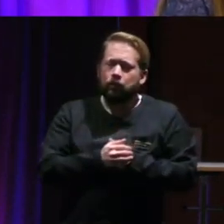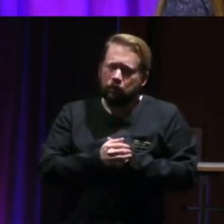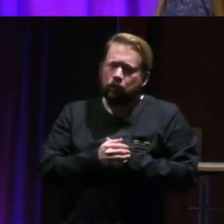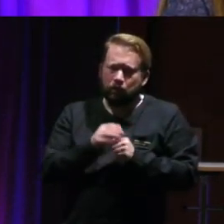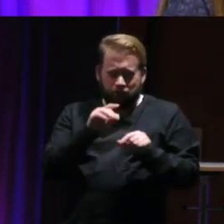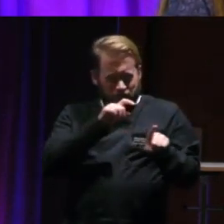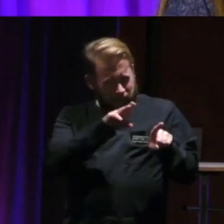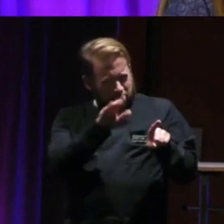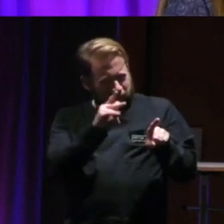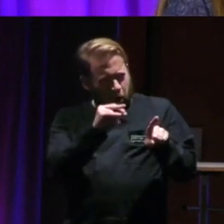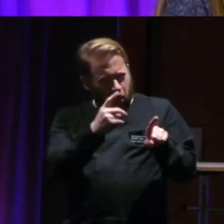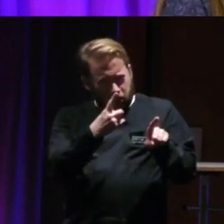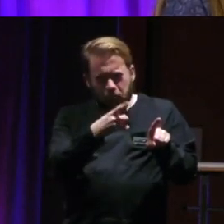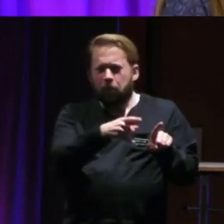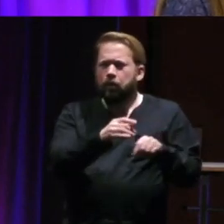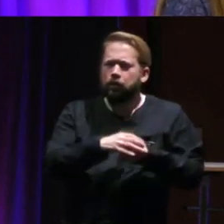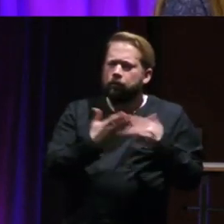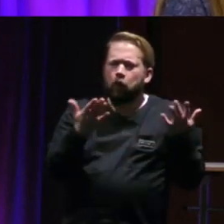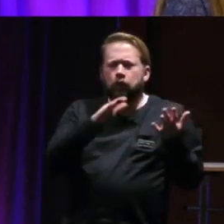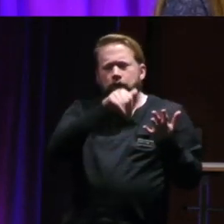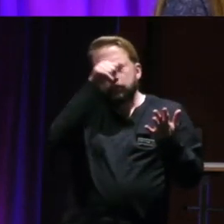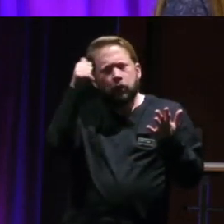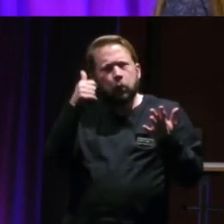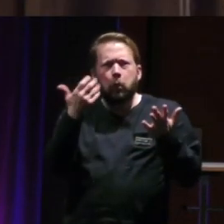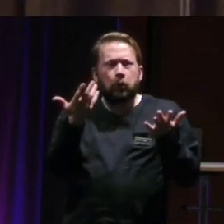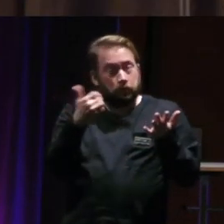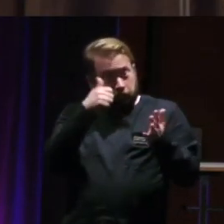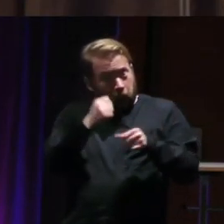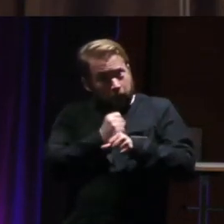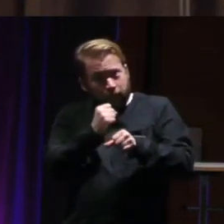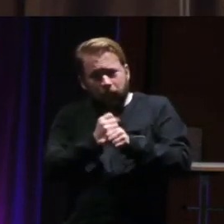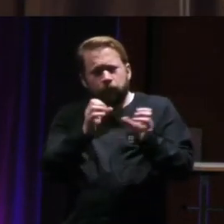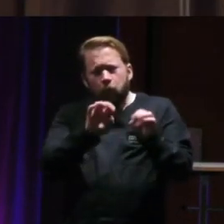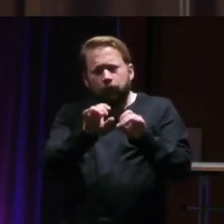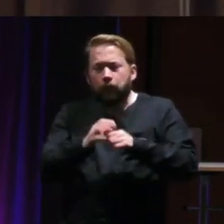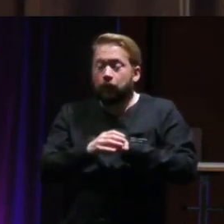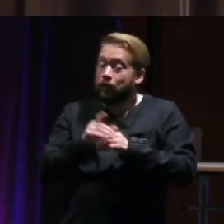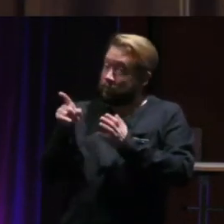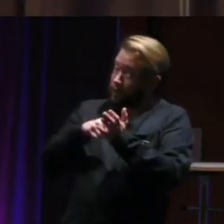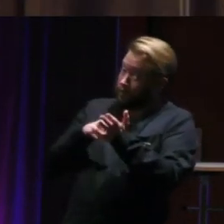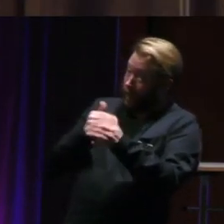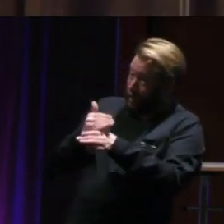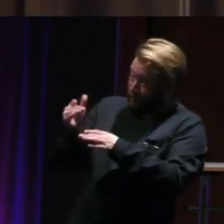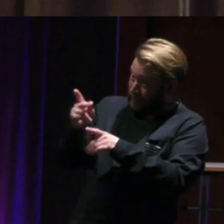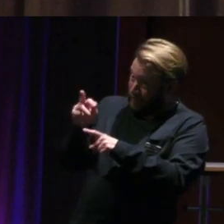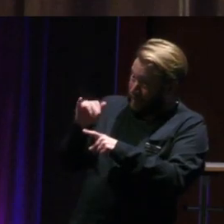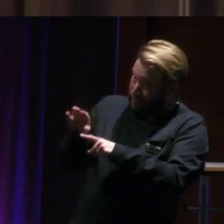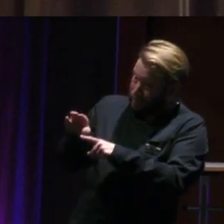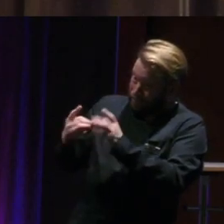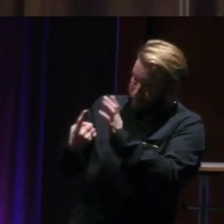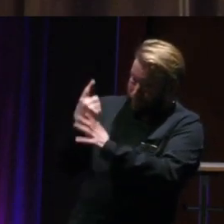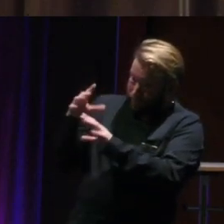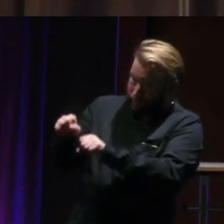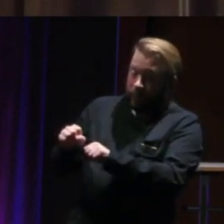it so difficult for you to perform? You mean since the since the Crimea?